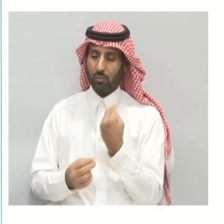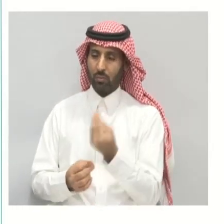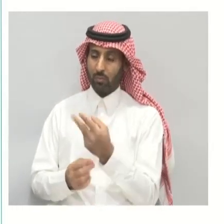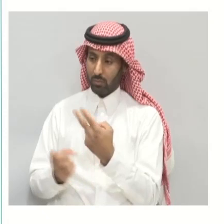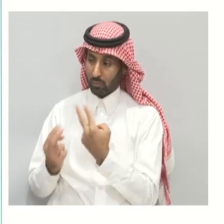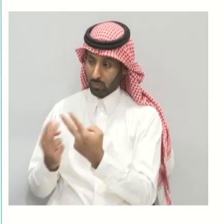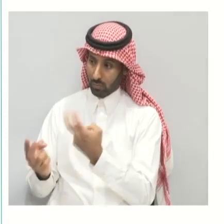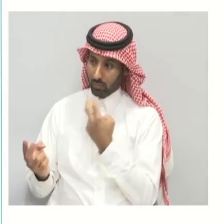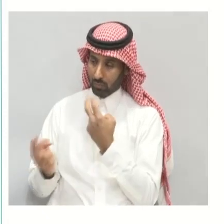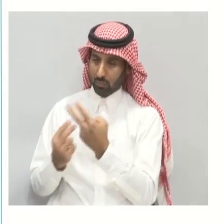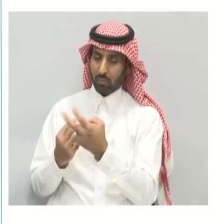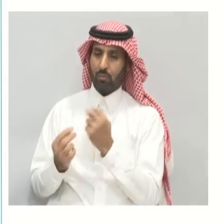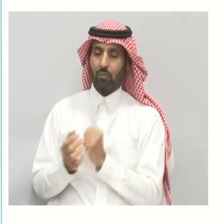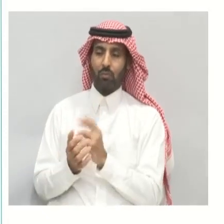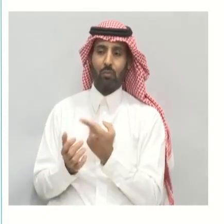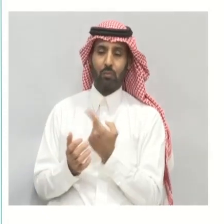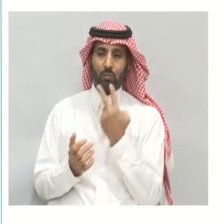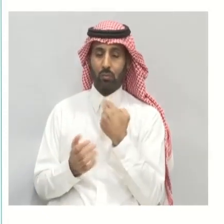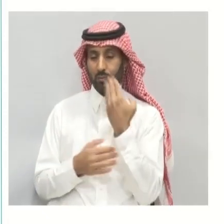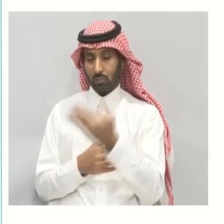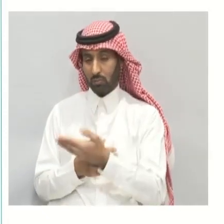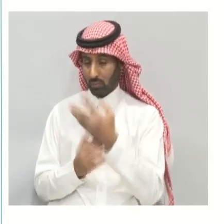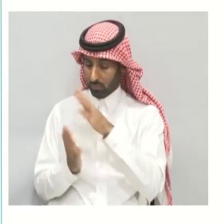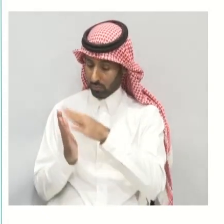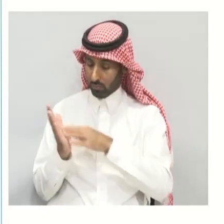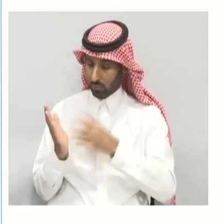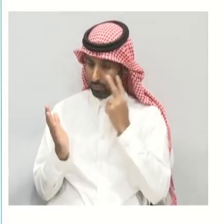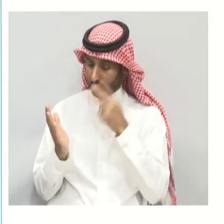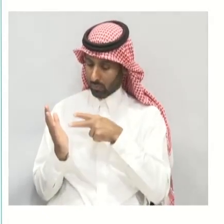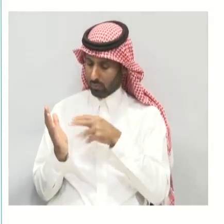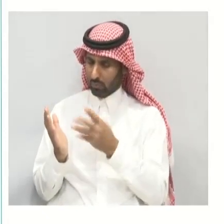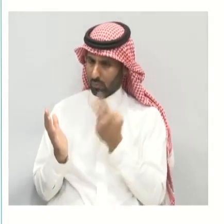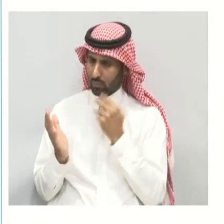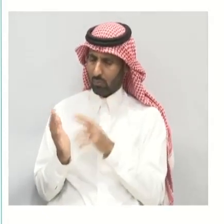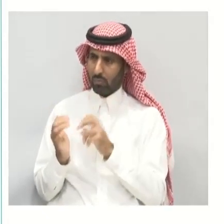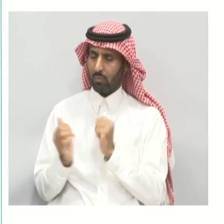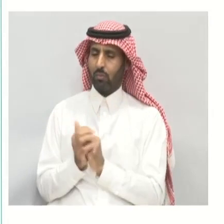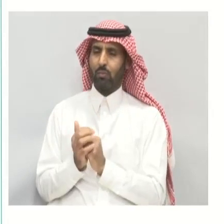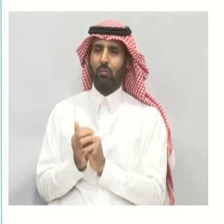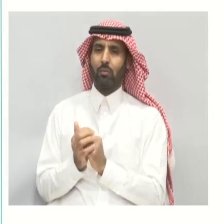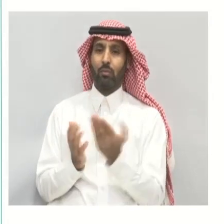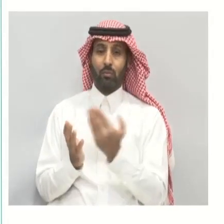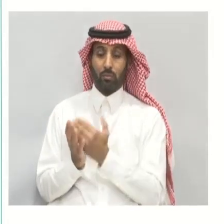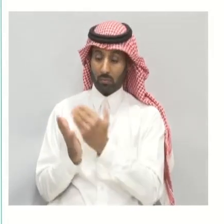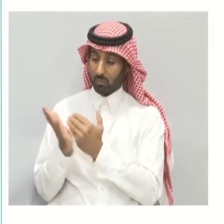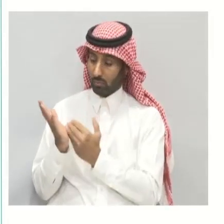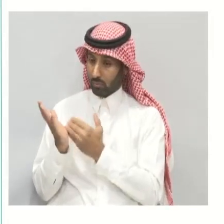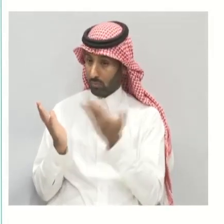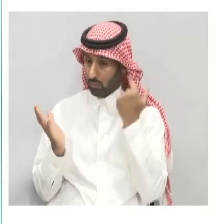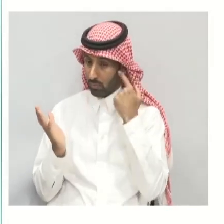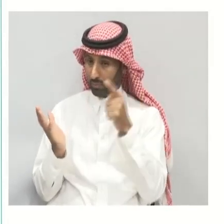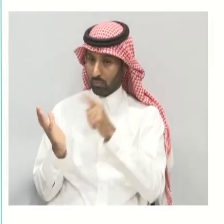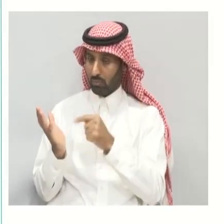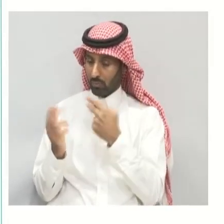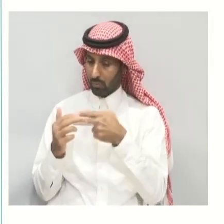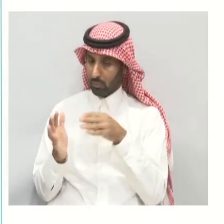attraction that the Iguazu Falls have? So let's go back to the text and try to look for the answer. So the previous question